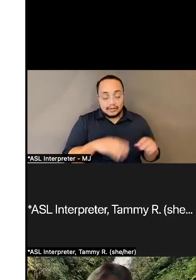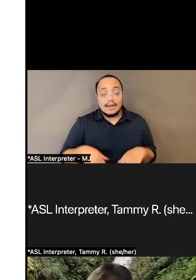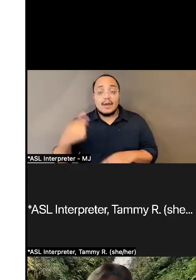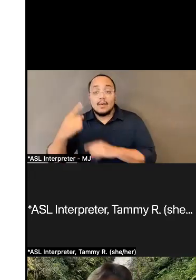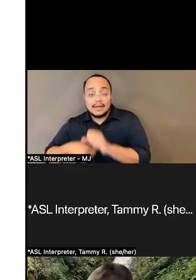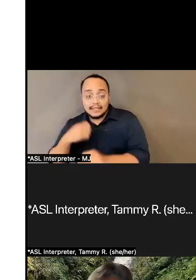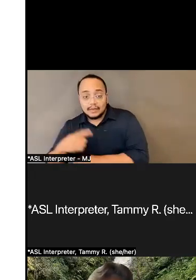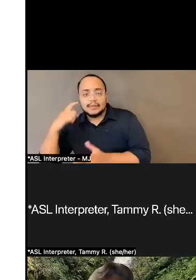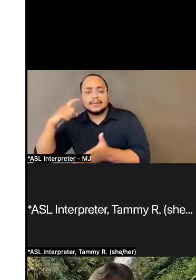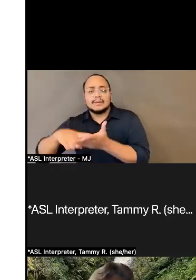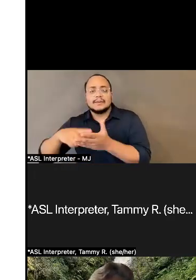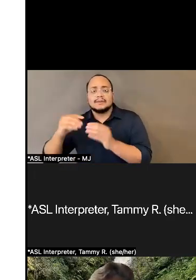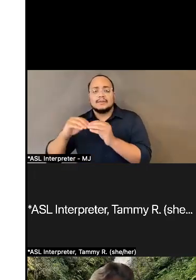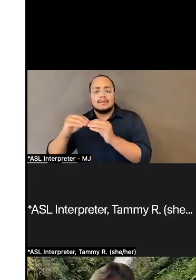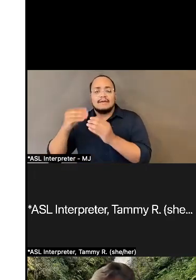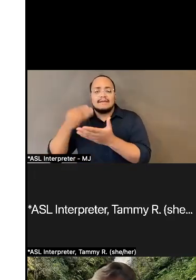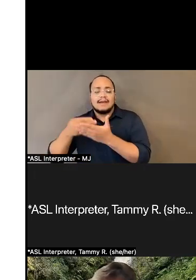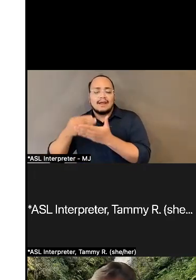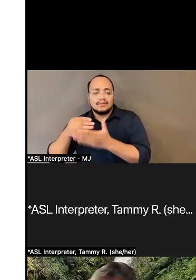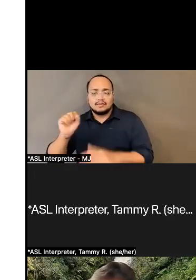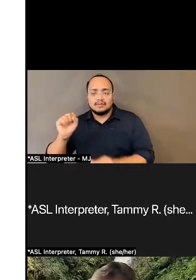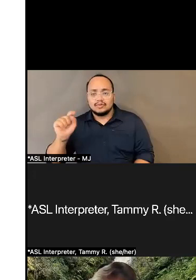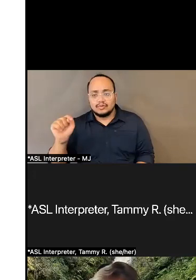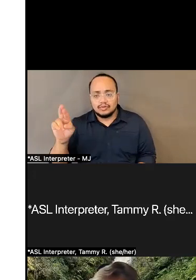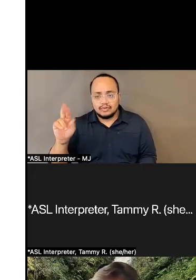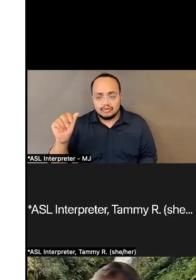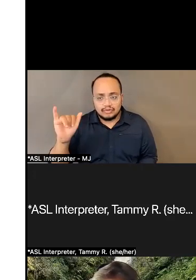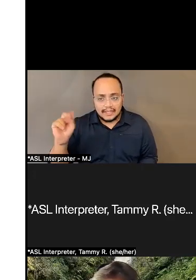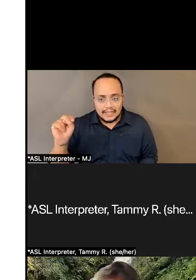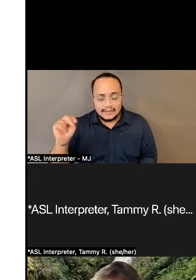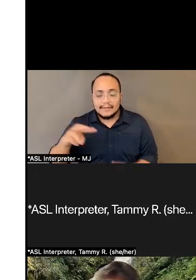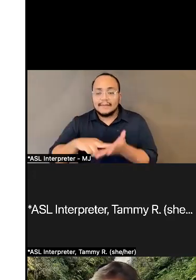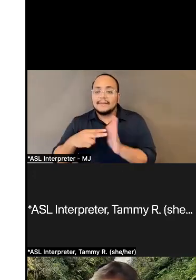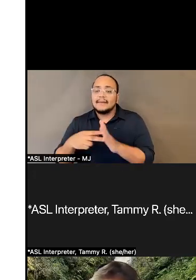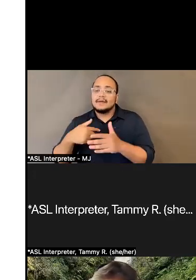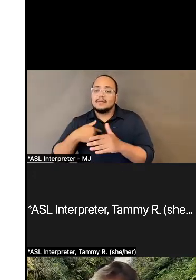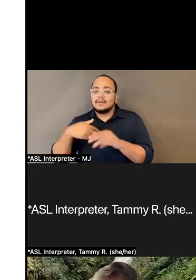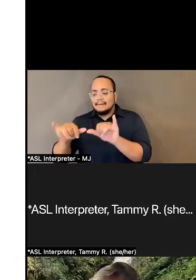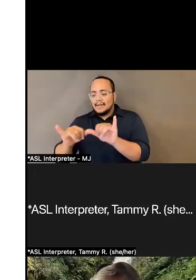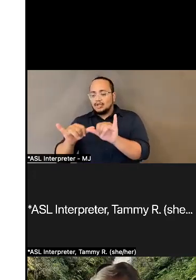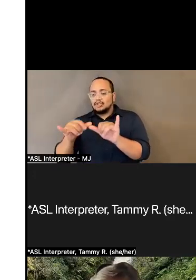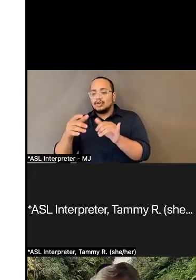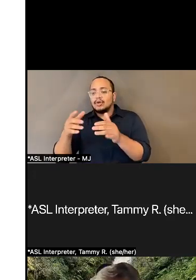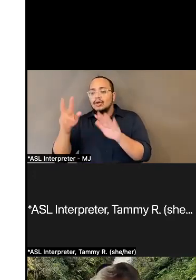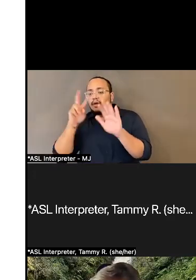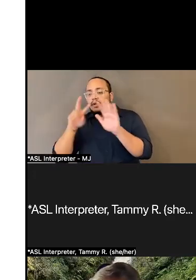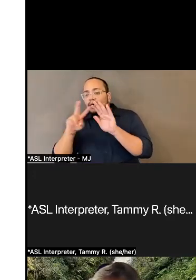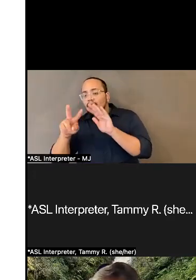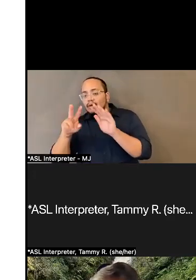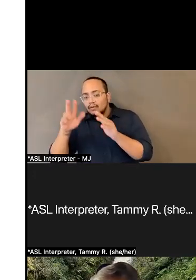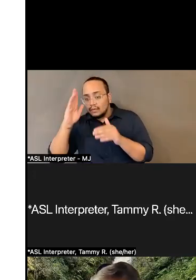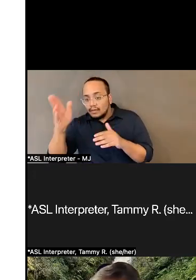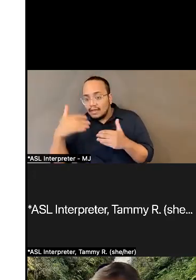financial strain of survivors. And that was a measure of how much do you think you're going to have a problem